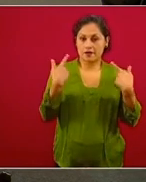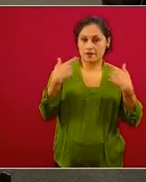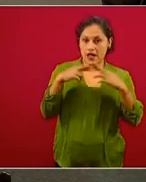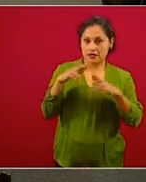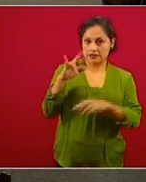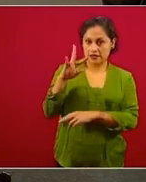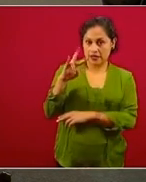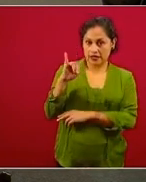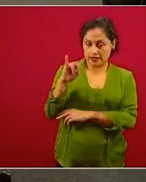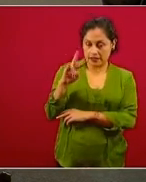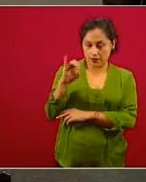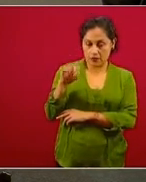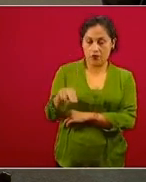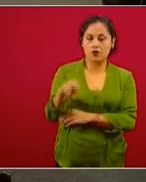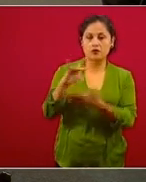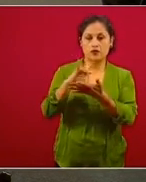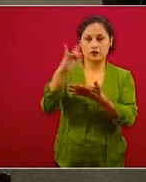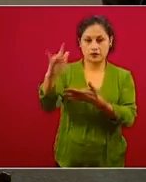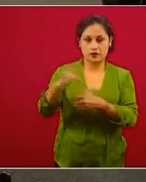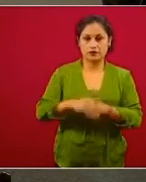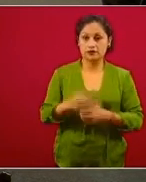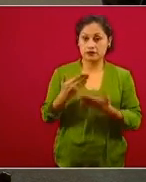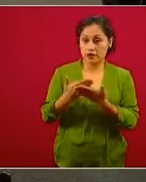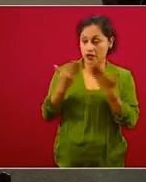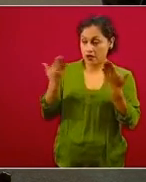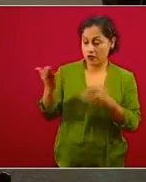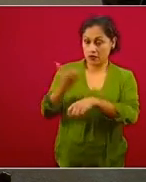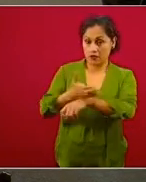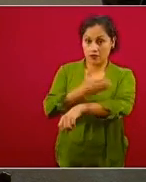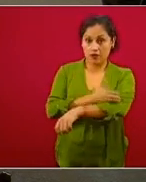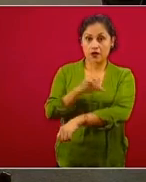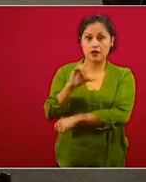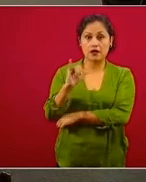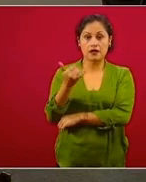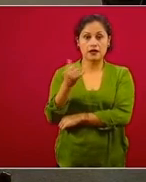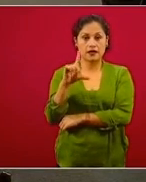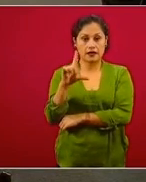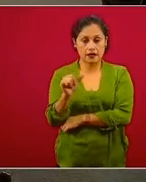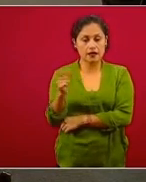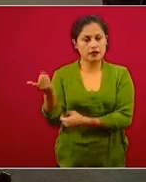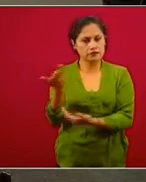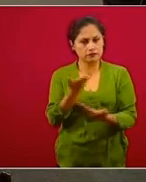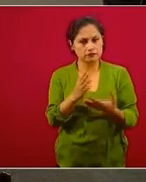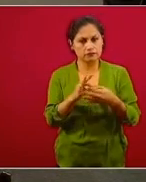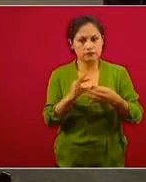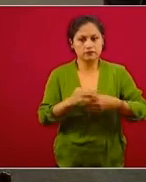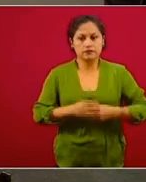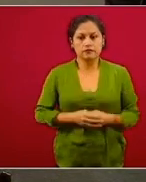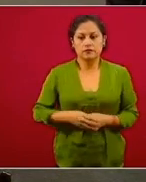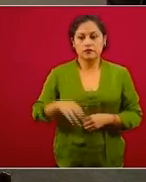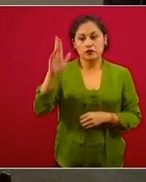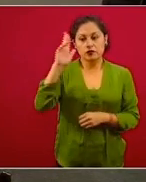Thank you, Yvonne Núñez González. Leila Costa, you have the floor now.